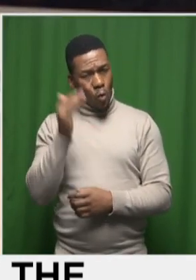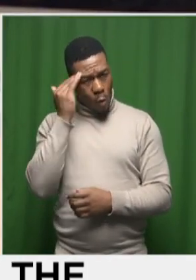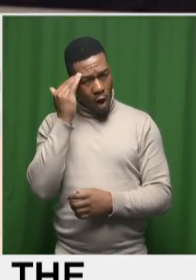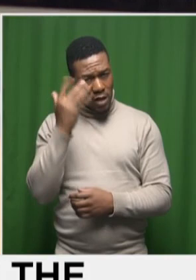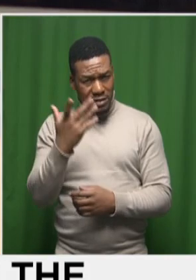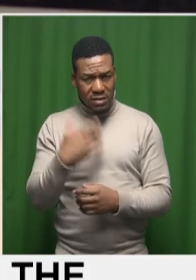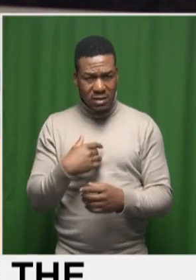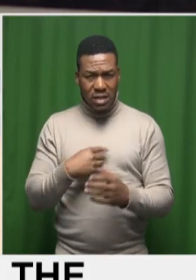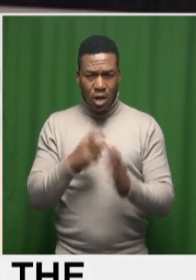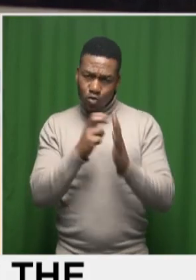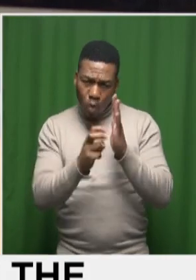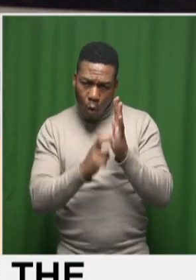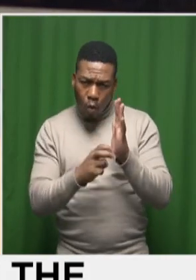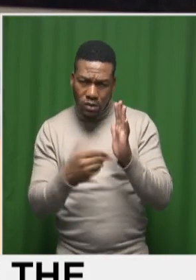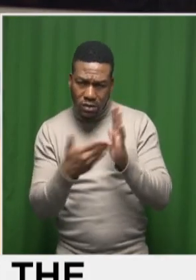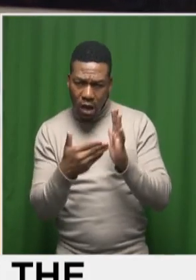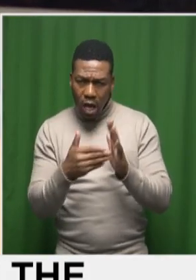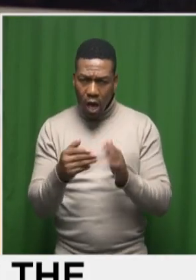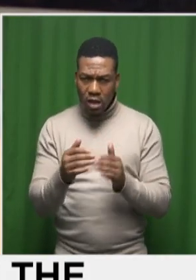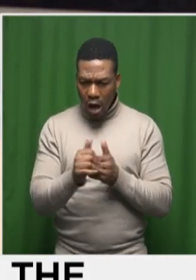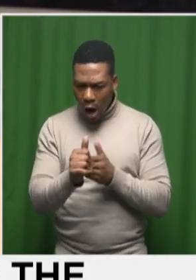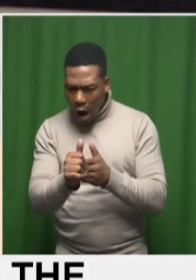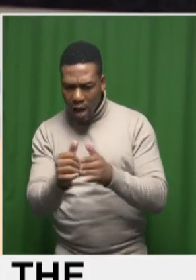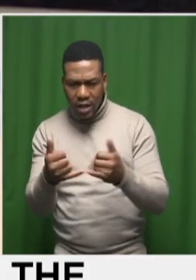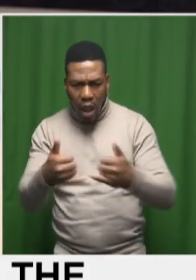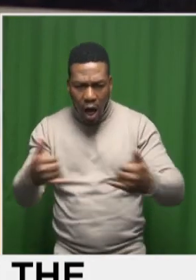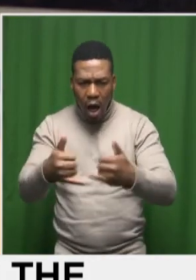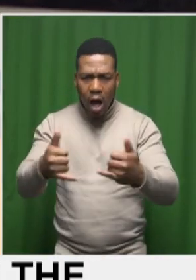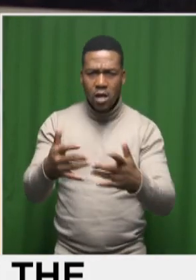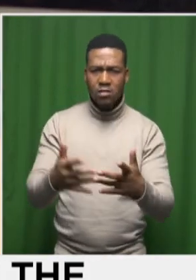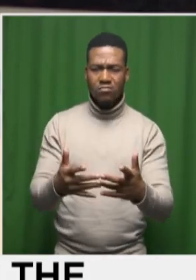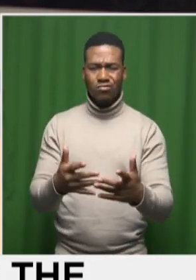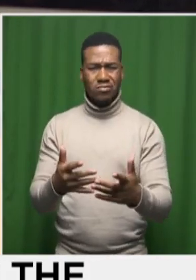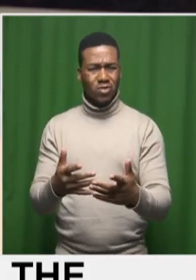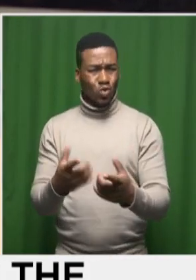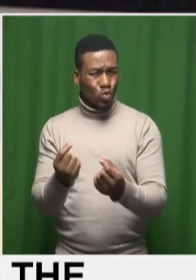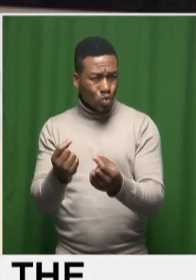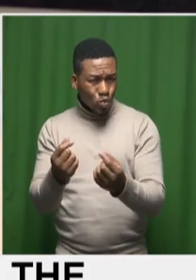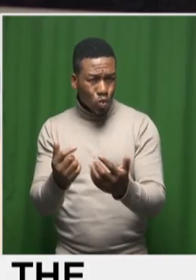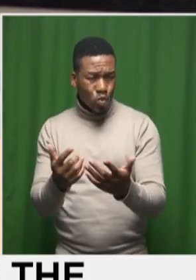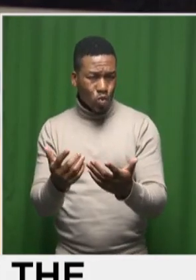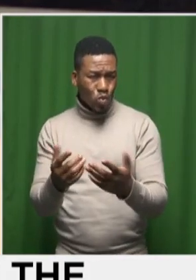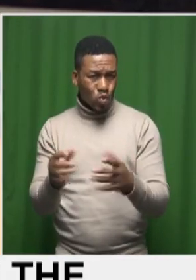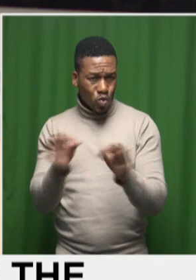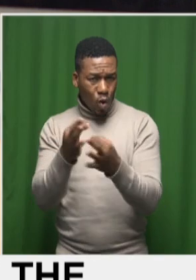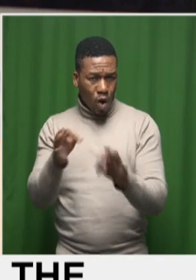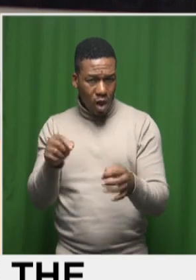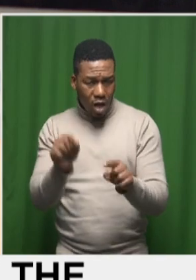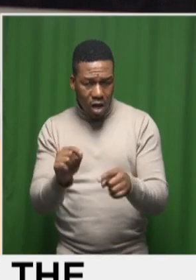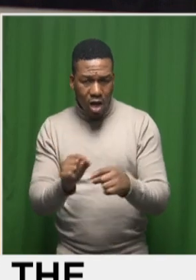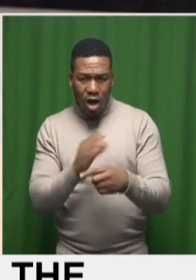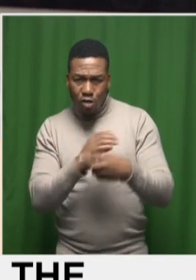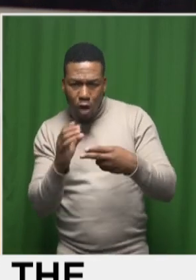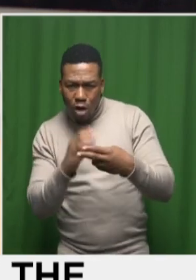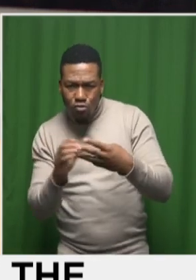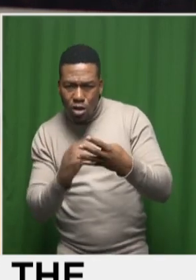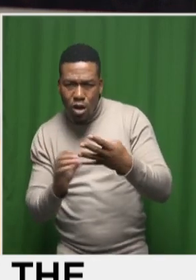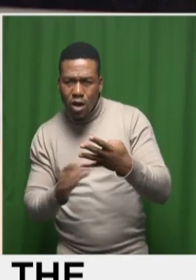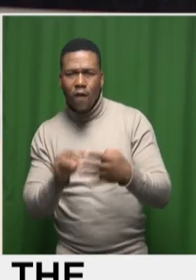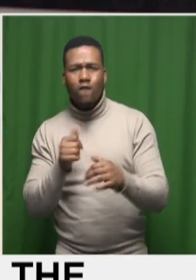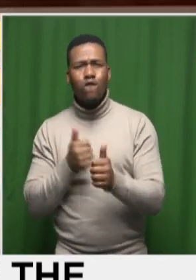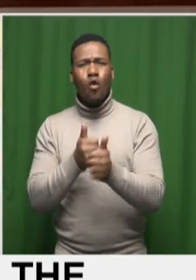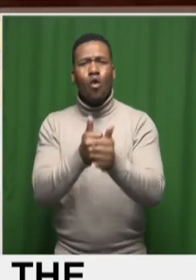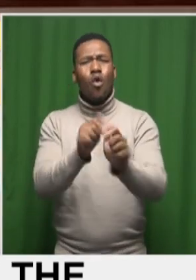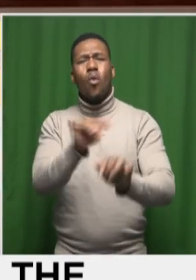as it were, that were provided to it through the AI system when generating the song, or the lyrics and the song as